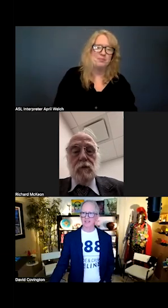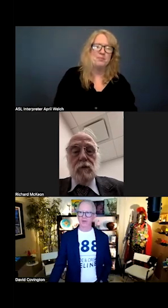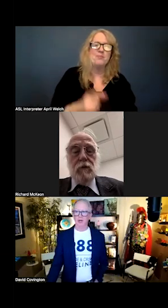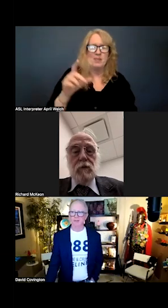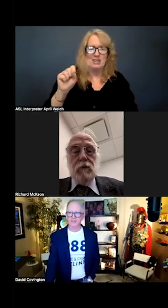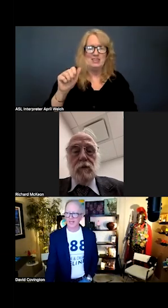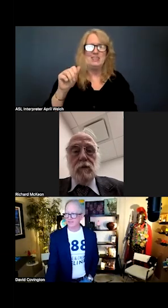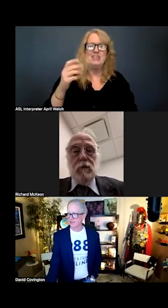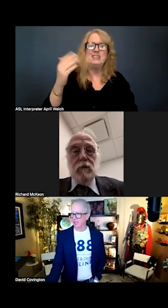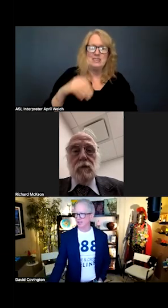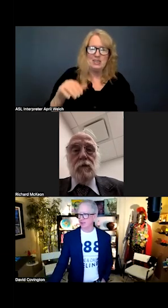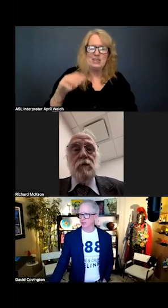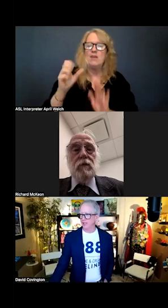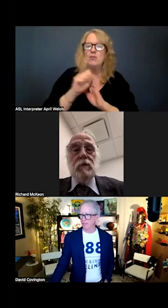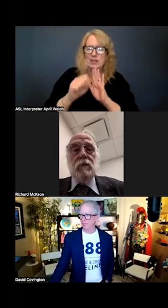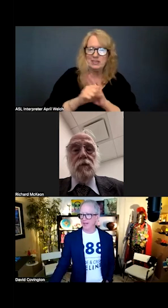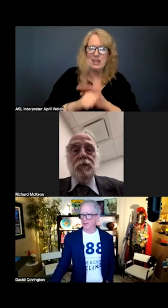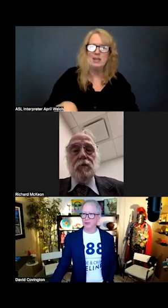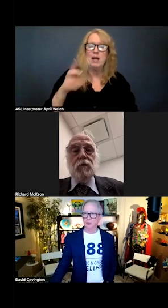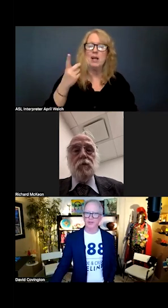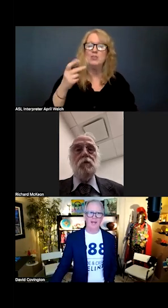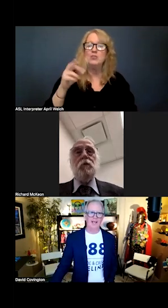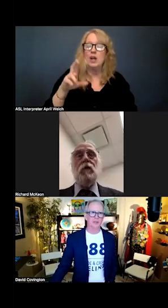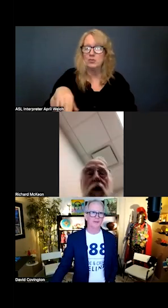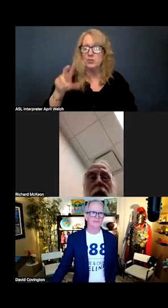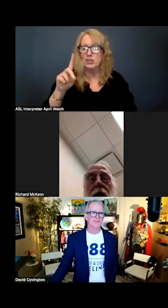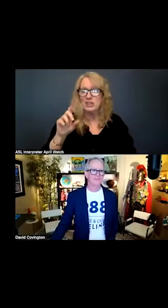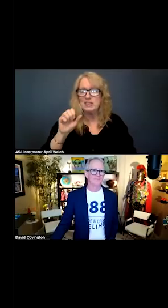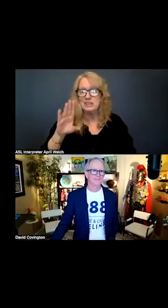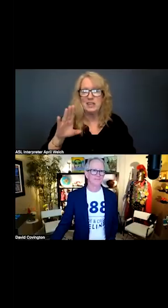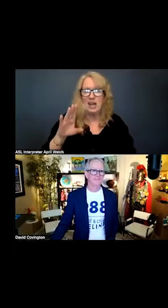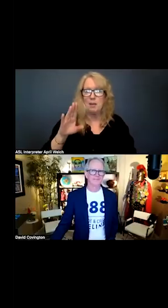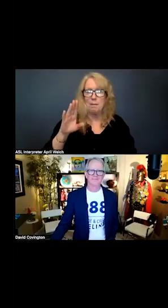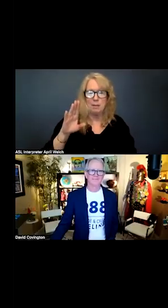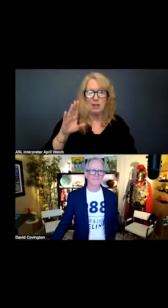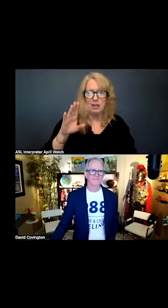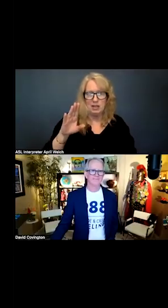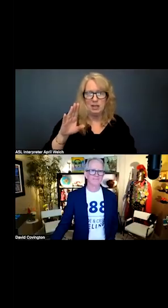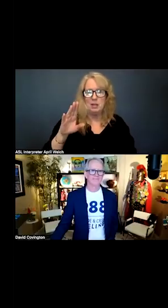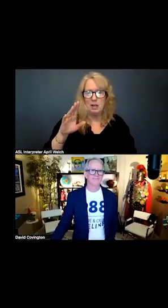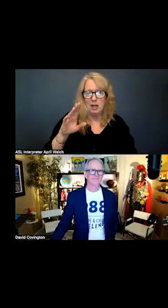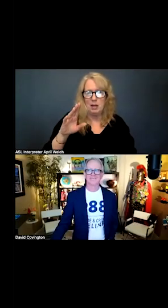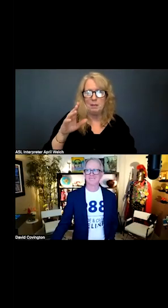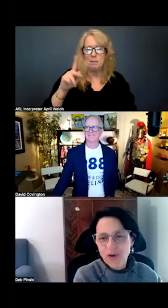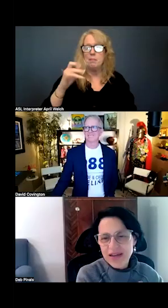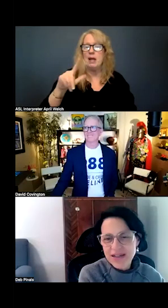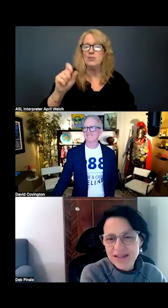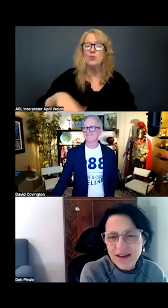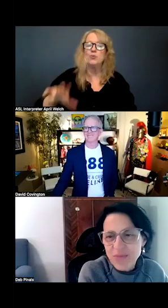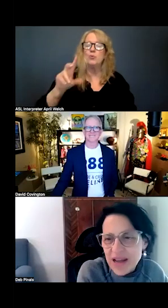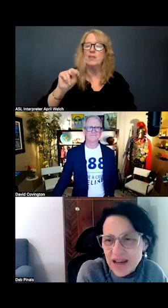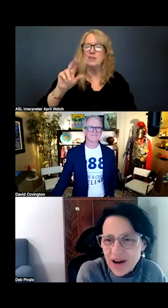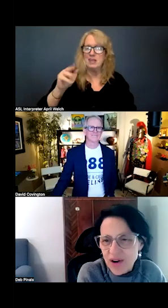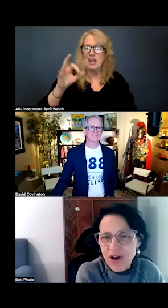update. Let's now go to the states. Dr. Deb Peinels with NASBID. Yeah, hello all. Great to